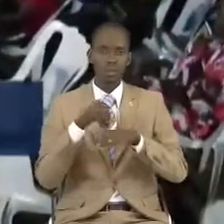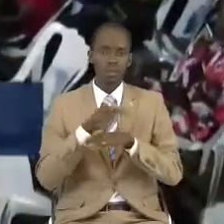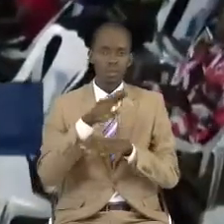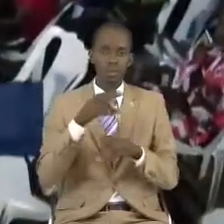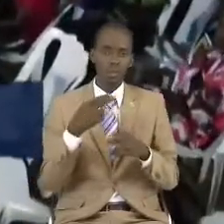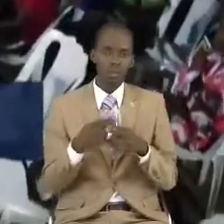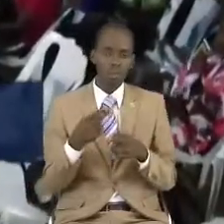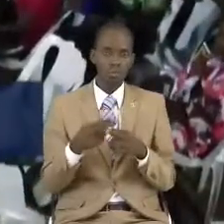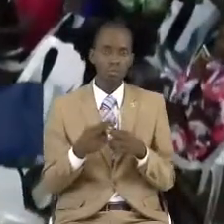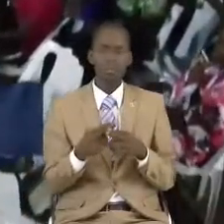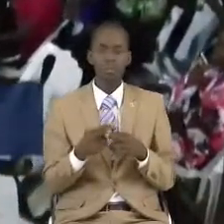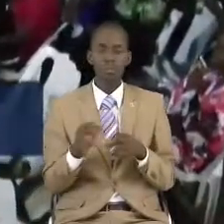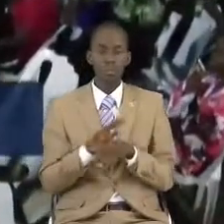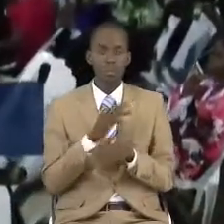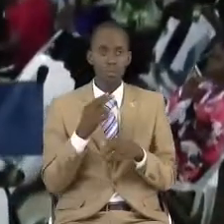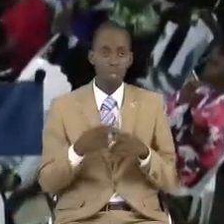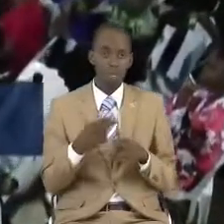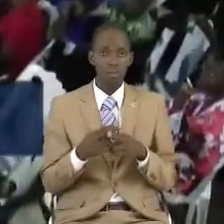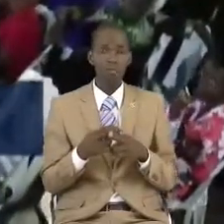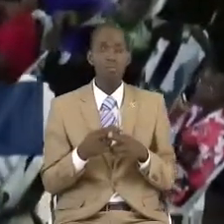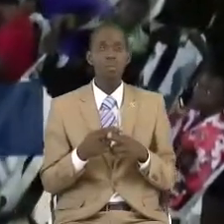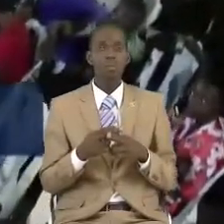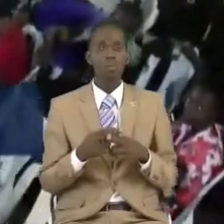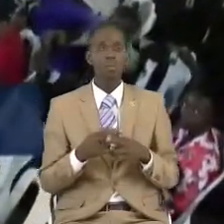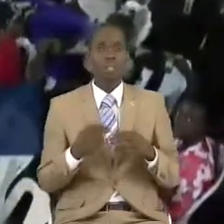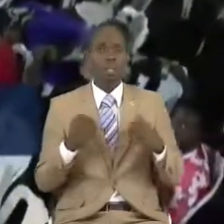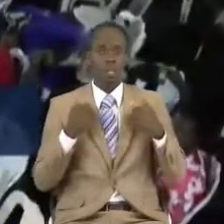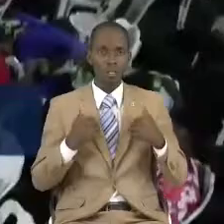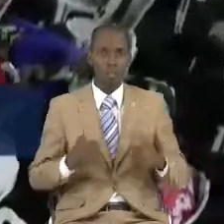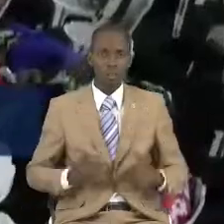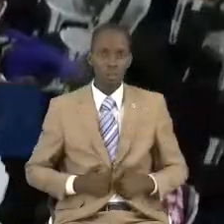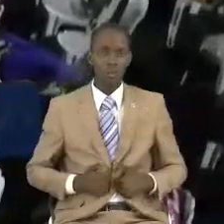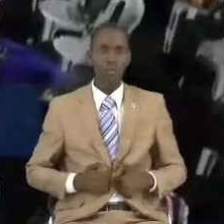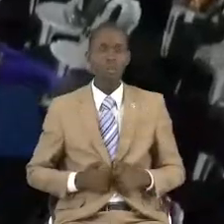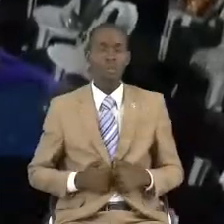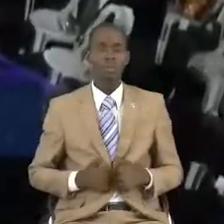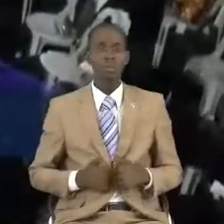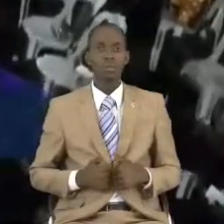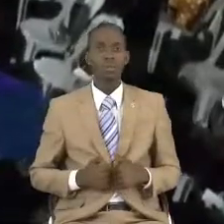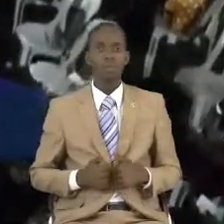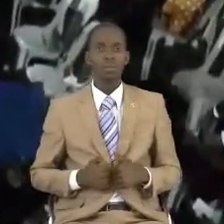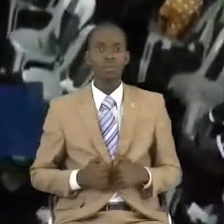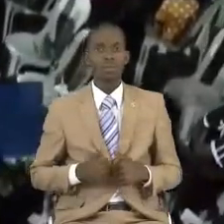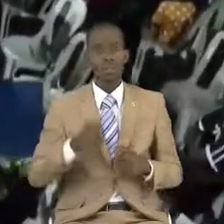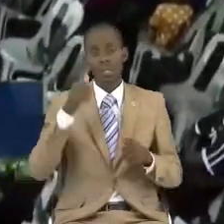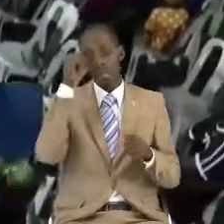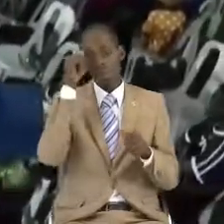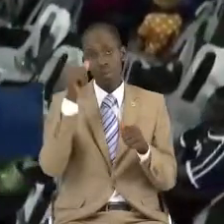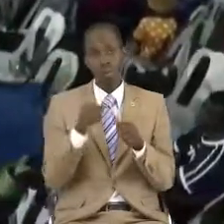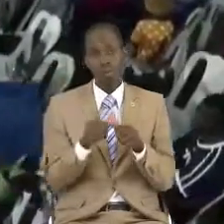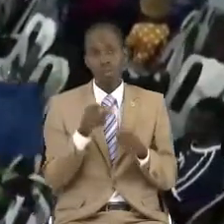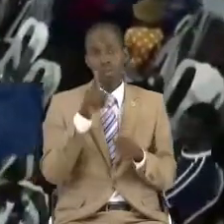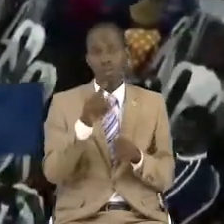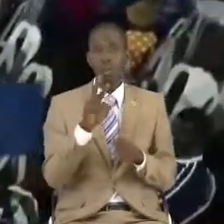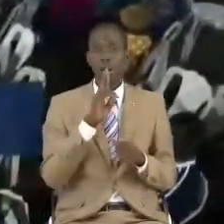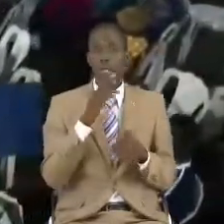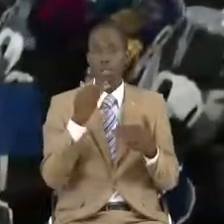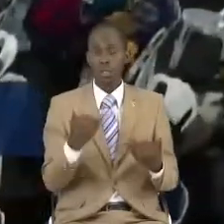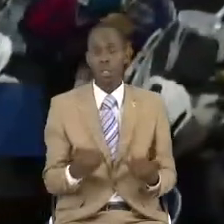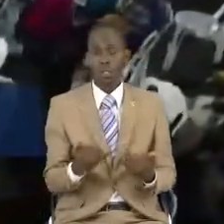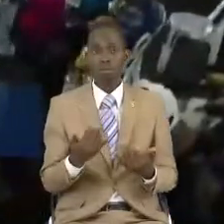number and your address remember you have given your life to christ